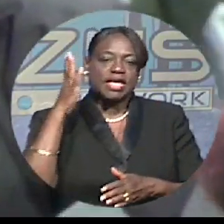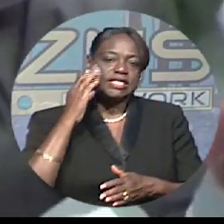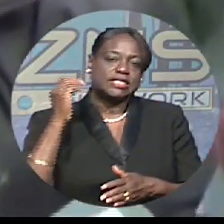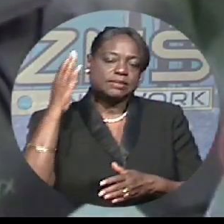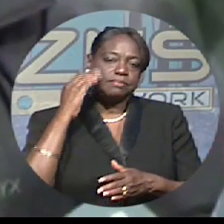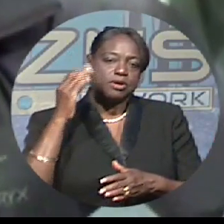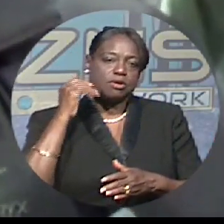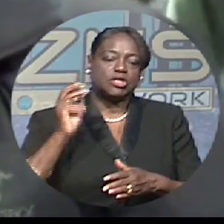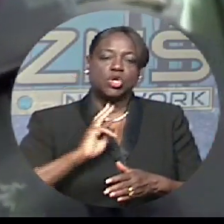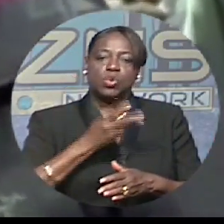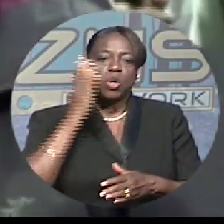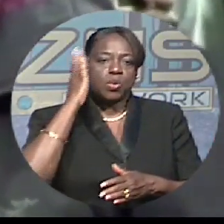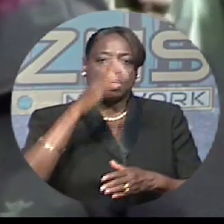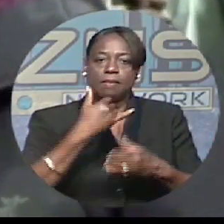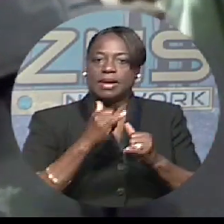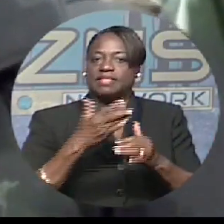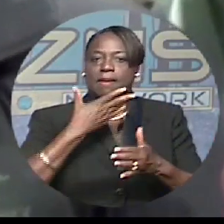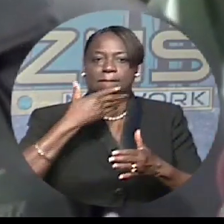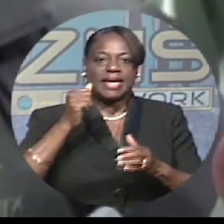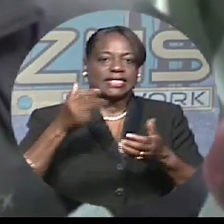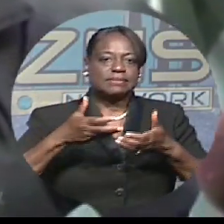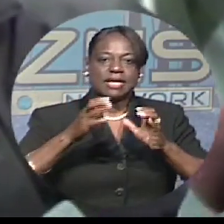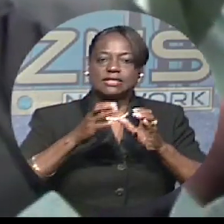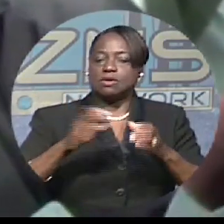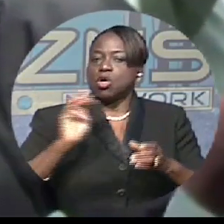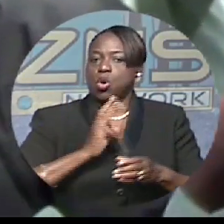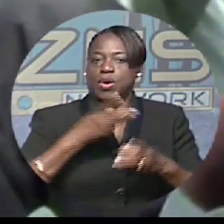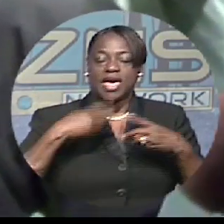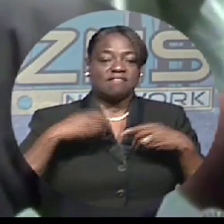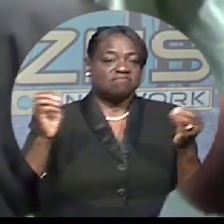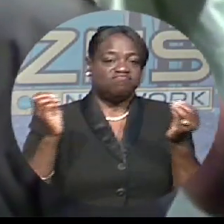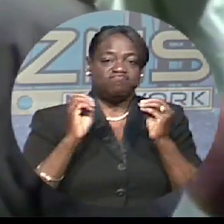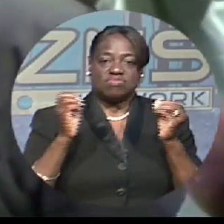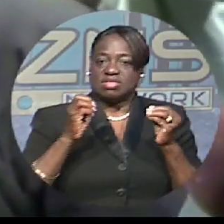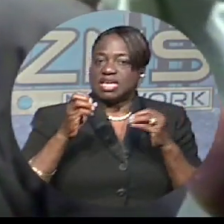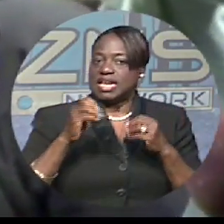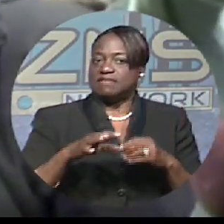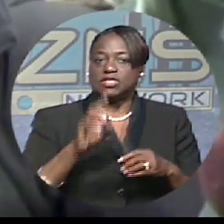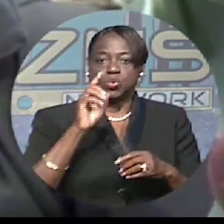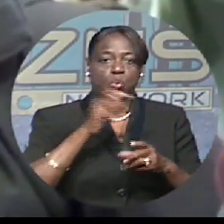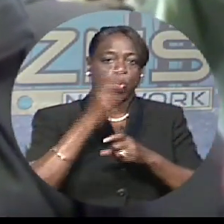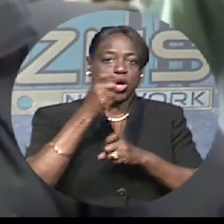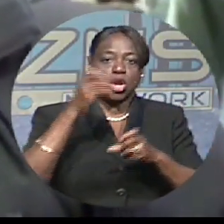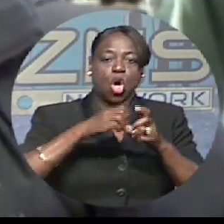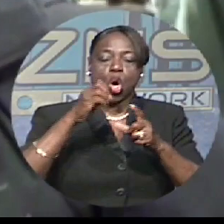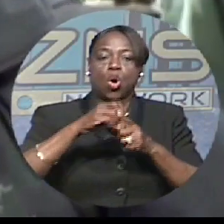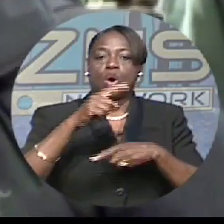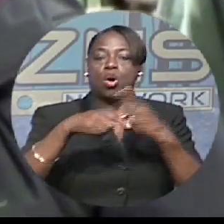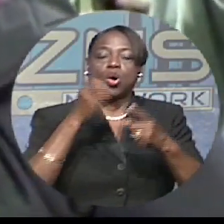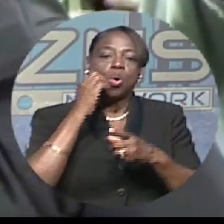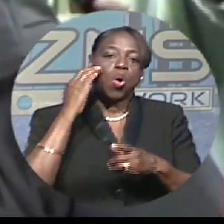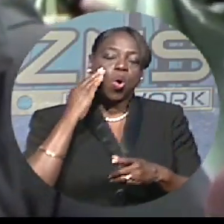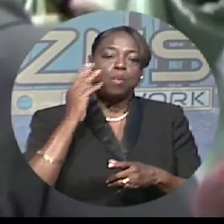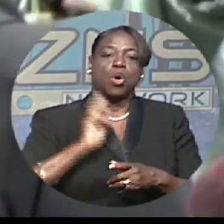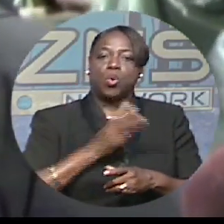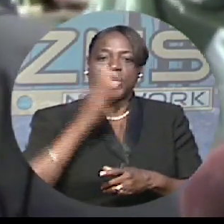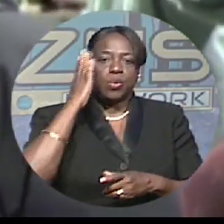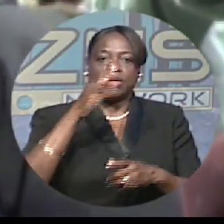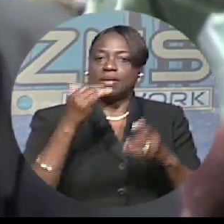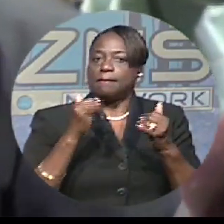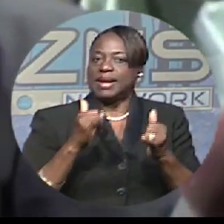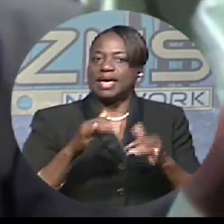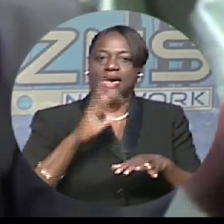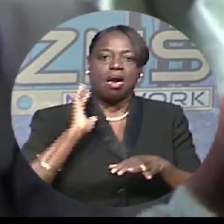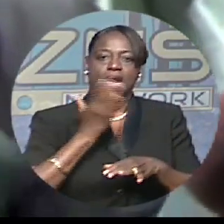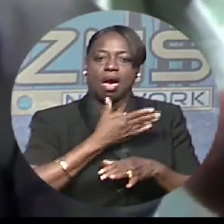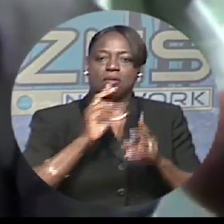best basketball we've been playing. You know, we have nothing left. It's one or done. It's win or go home. But we expect to go out there and play our best basketball,